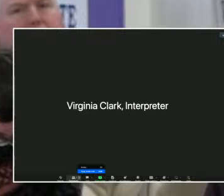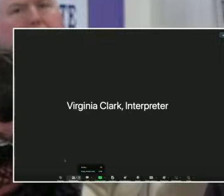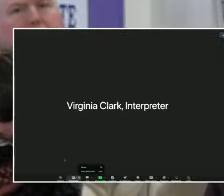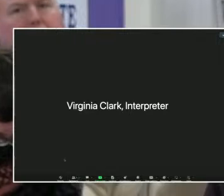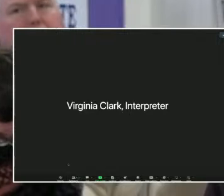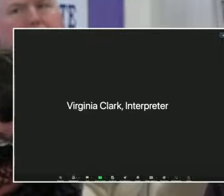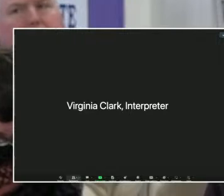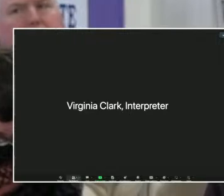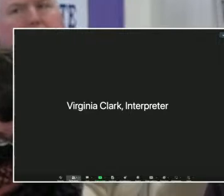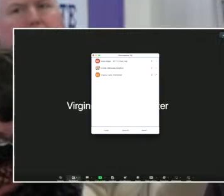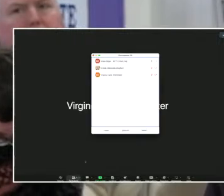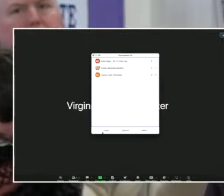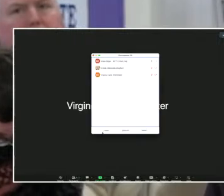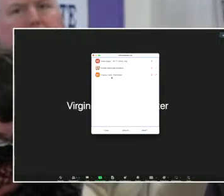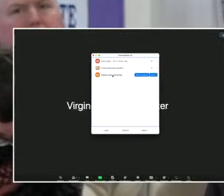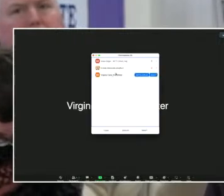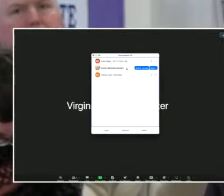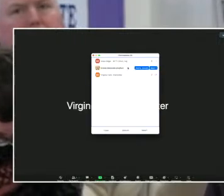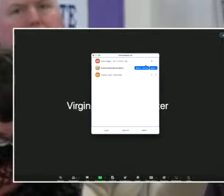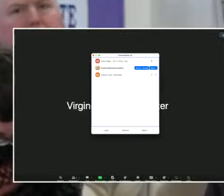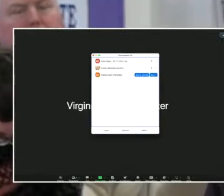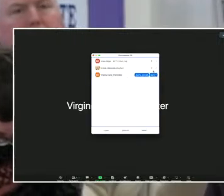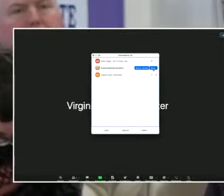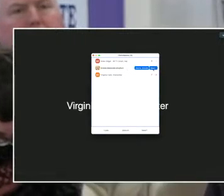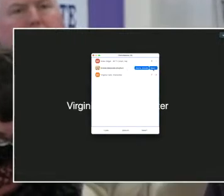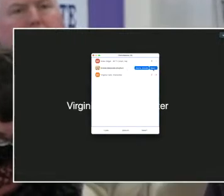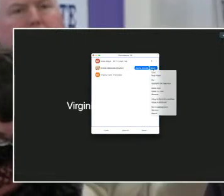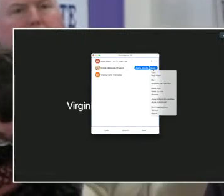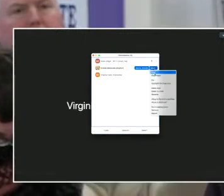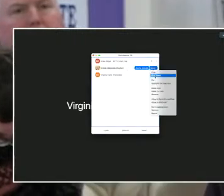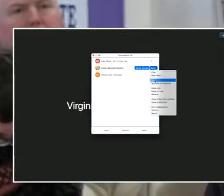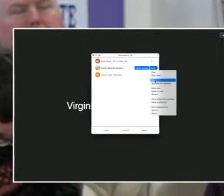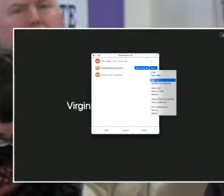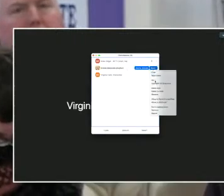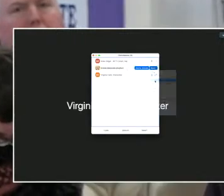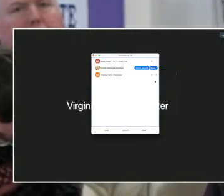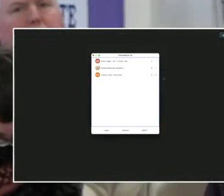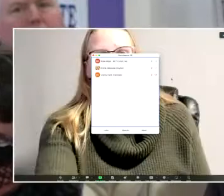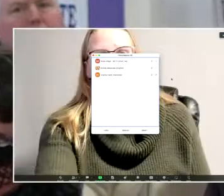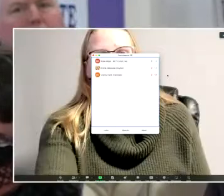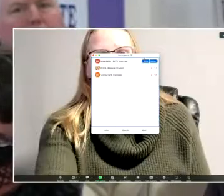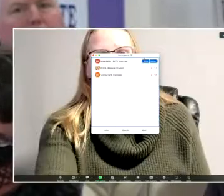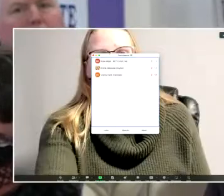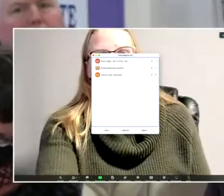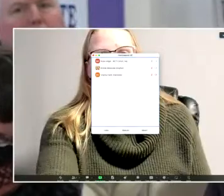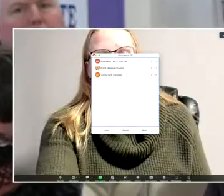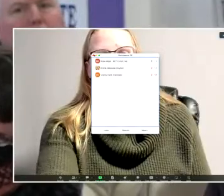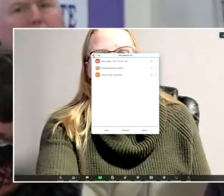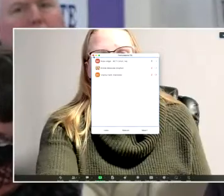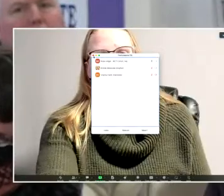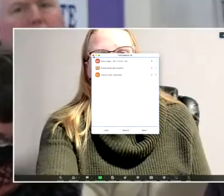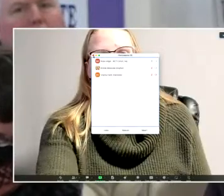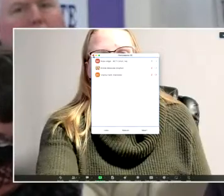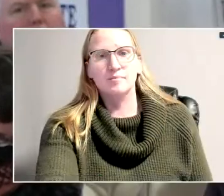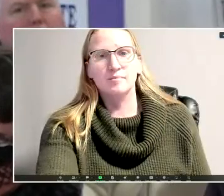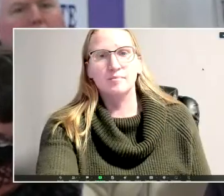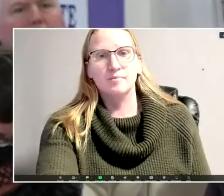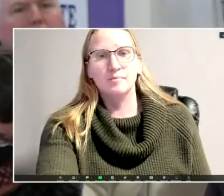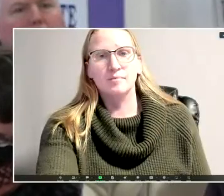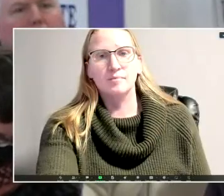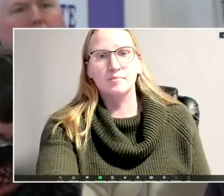urge our our representative Becca ballant to join the rest of the Vermont